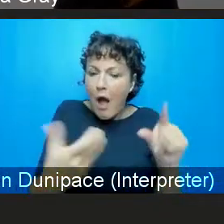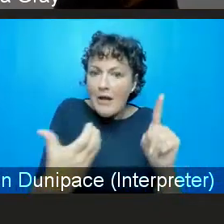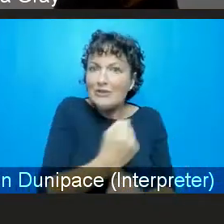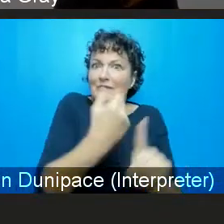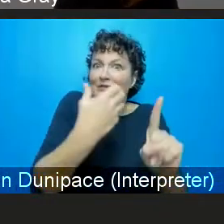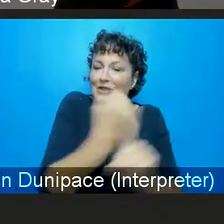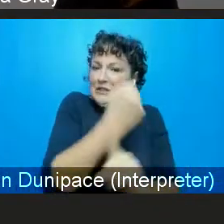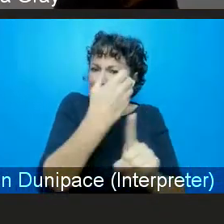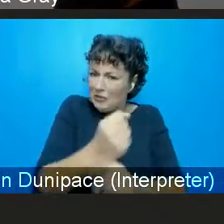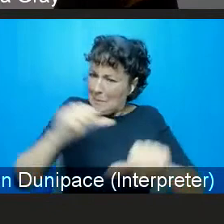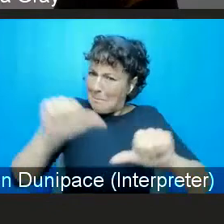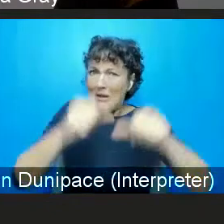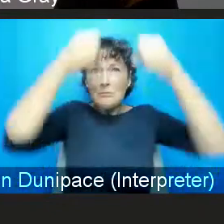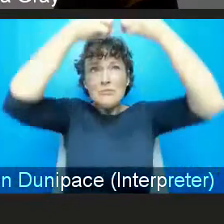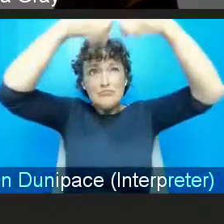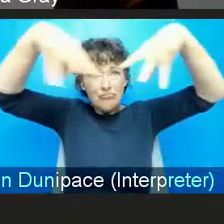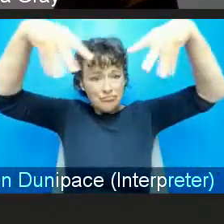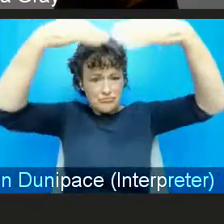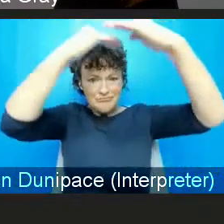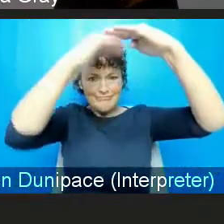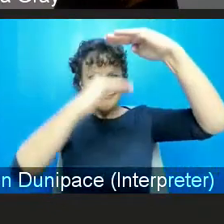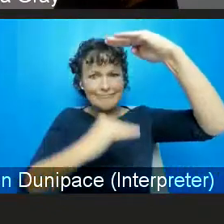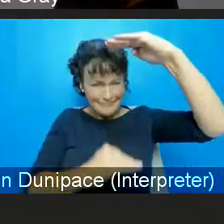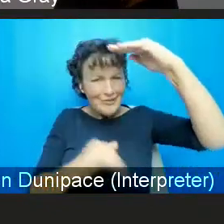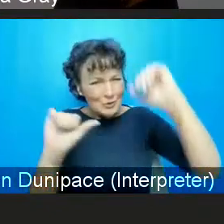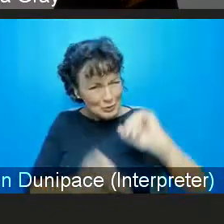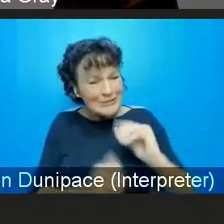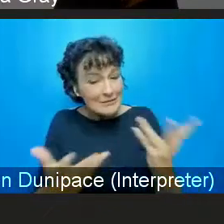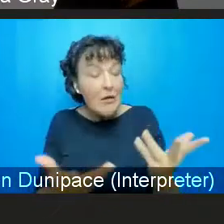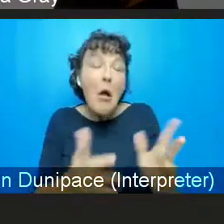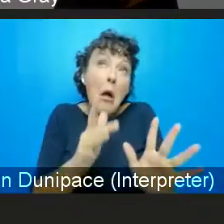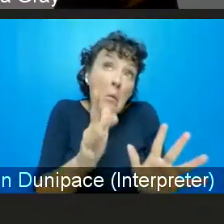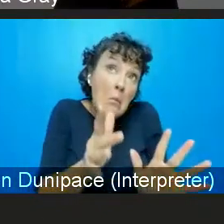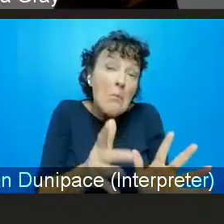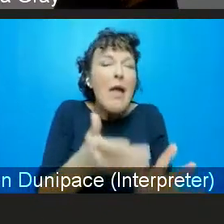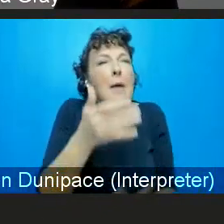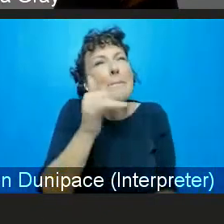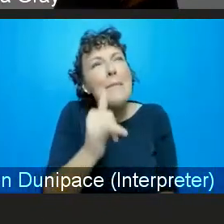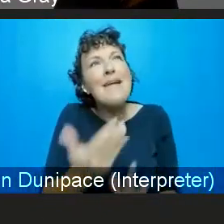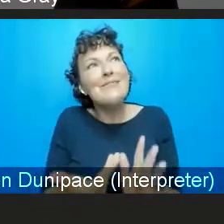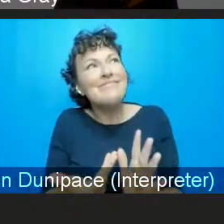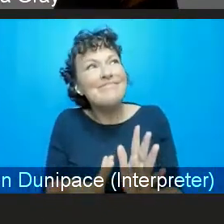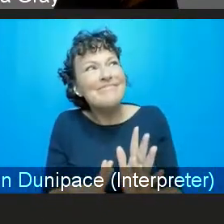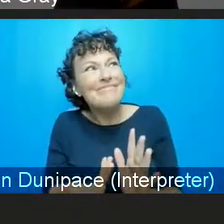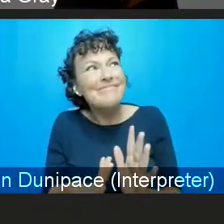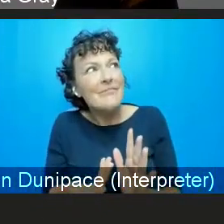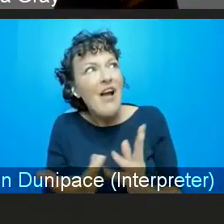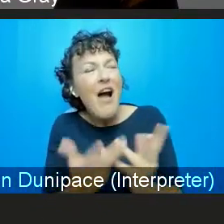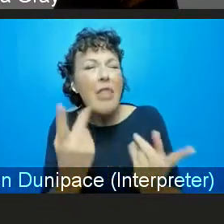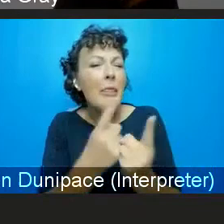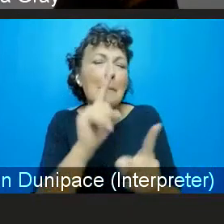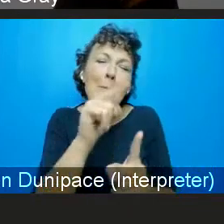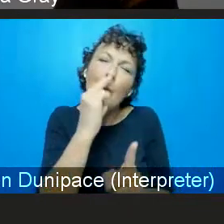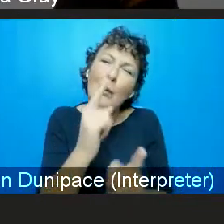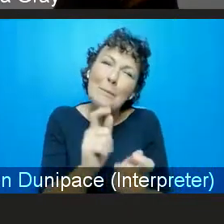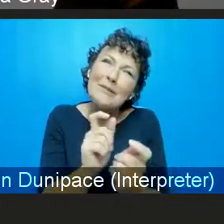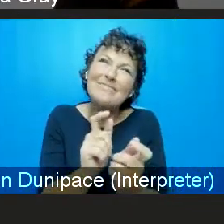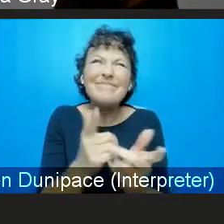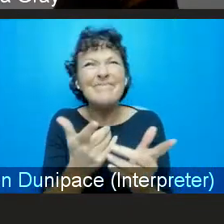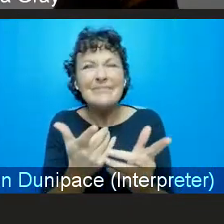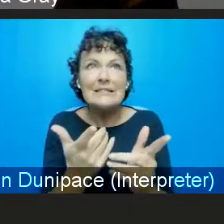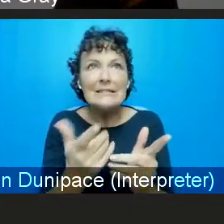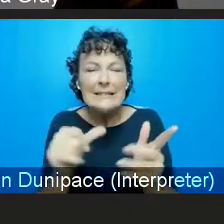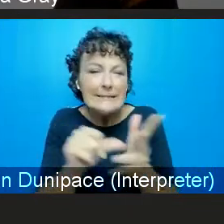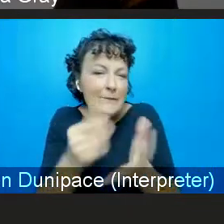organisation. And something else which is maybe more kind of nuanced, which isn't always kind of considered, which is a really